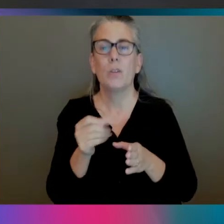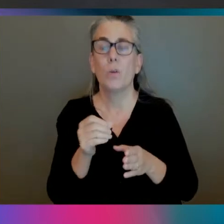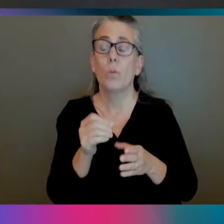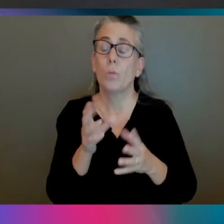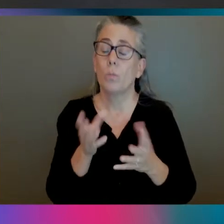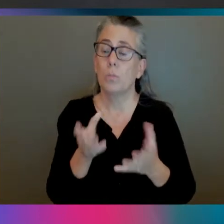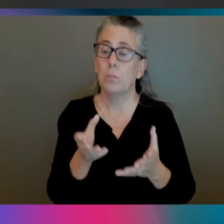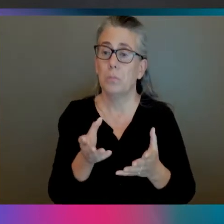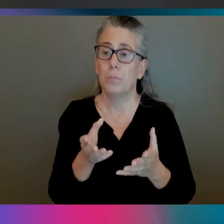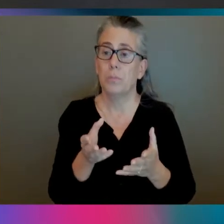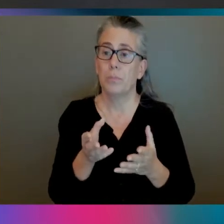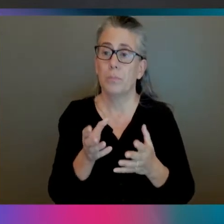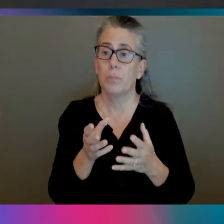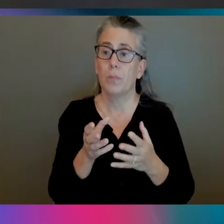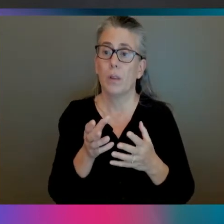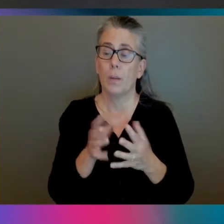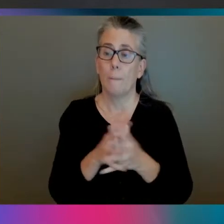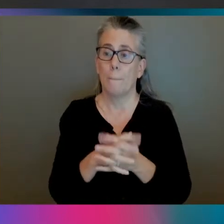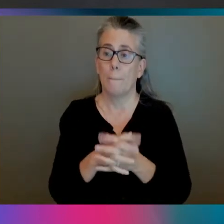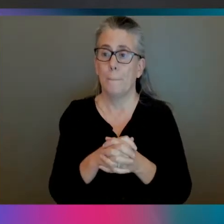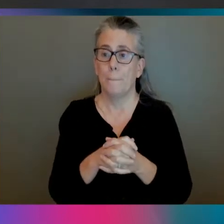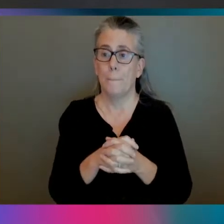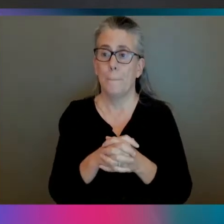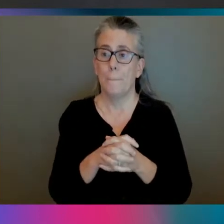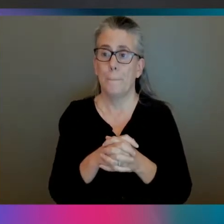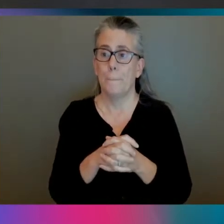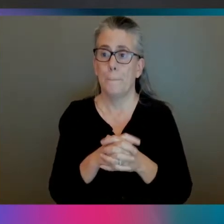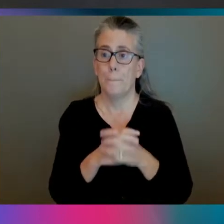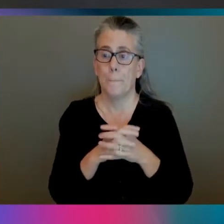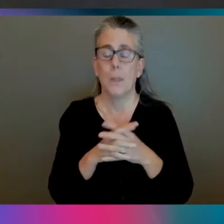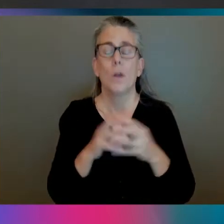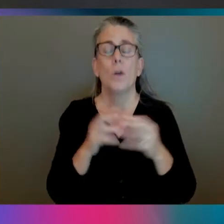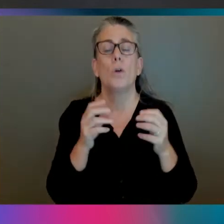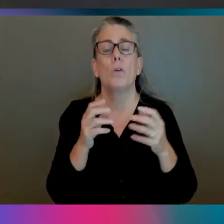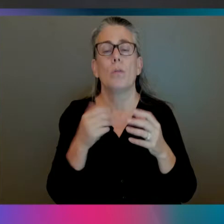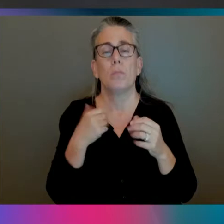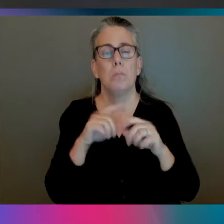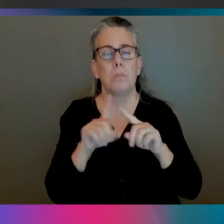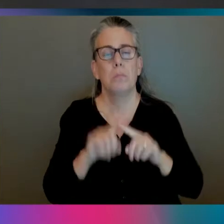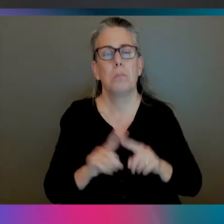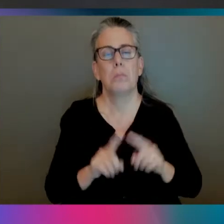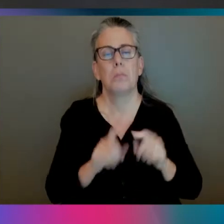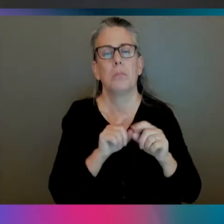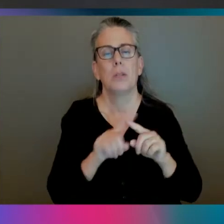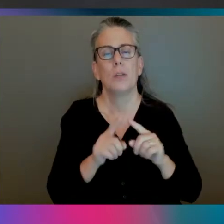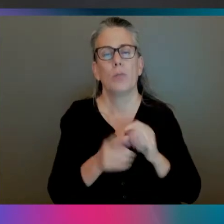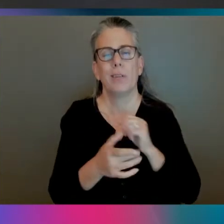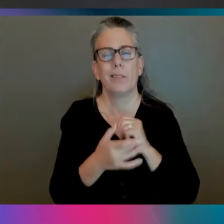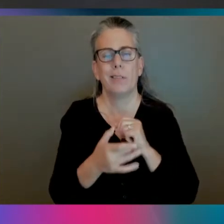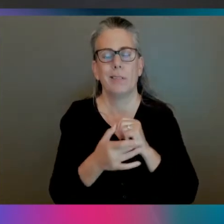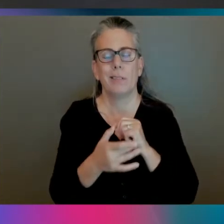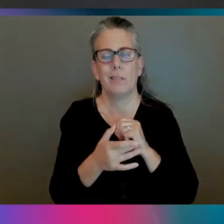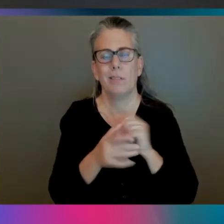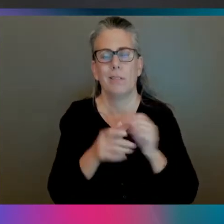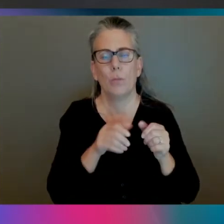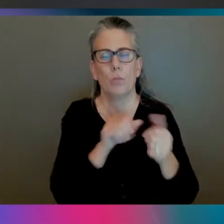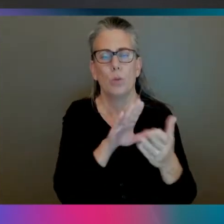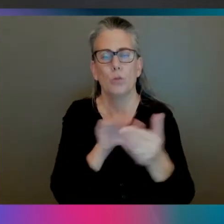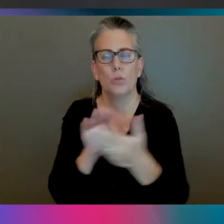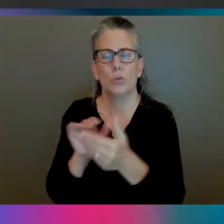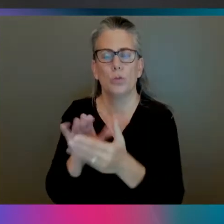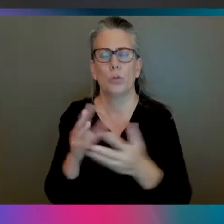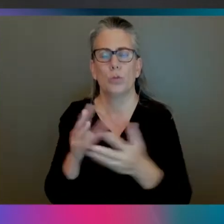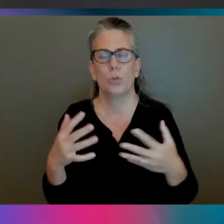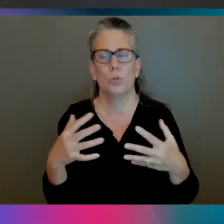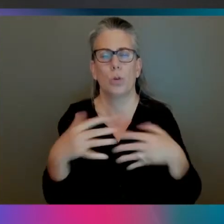you end up doing combining a lot of different techniques, right? Yeah. So, you might choose to set